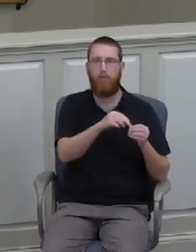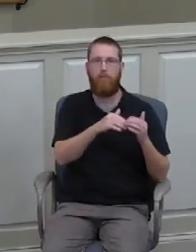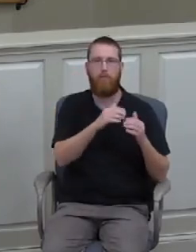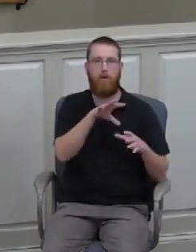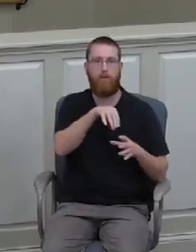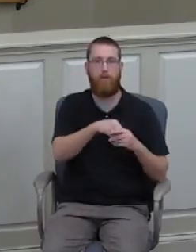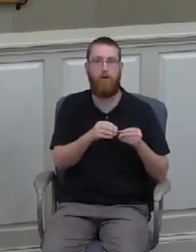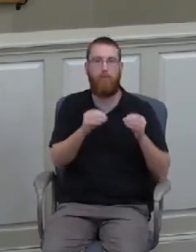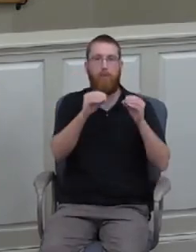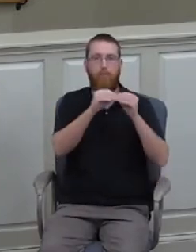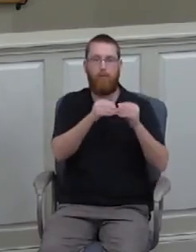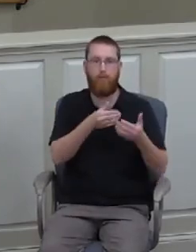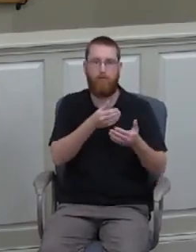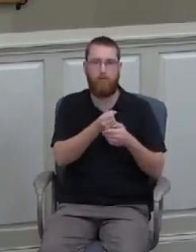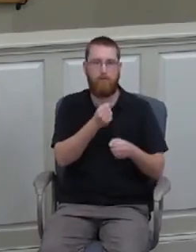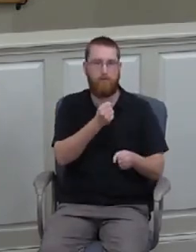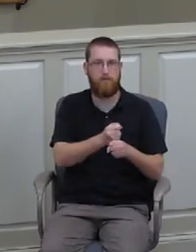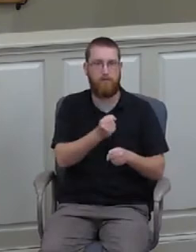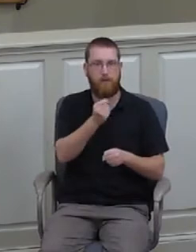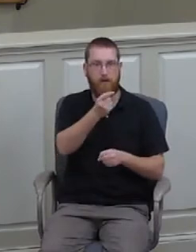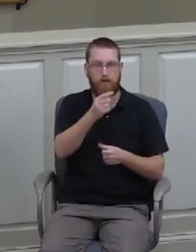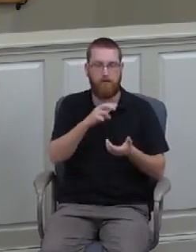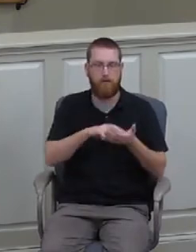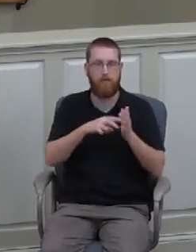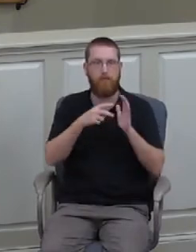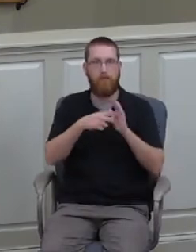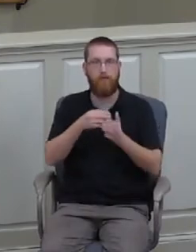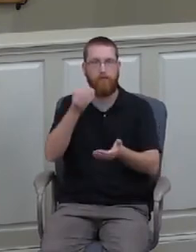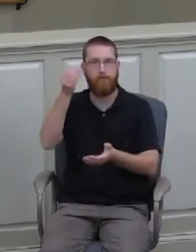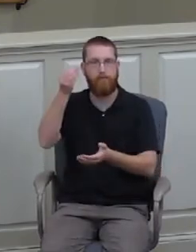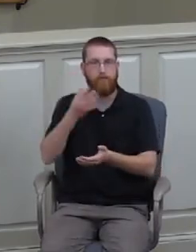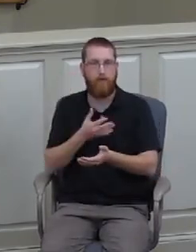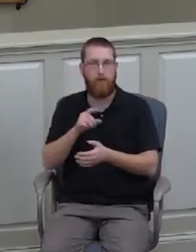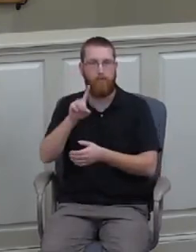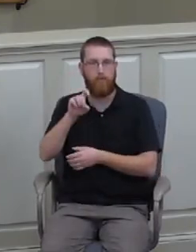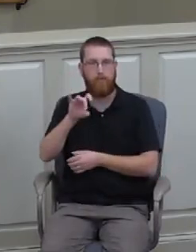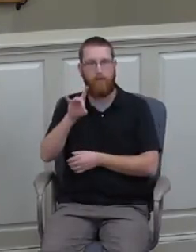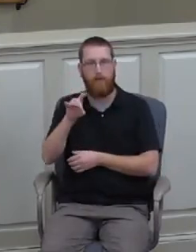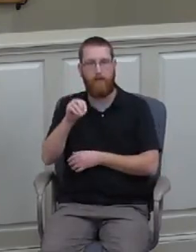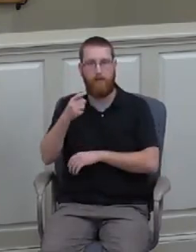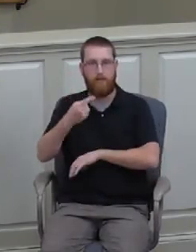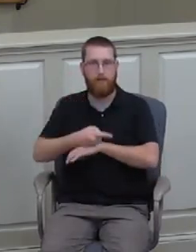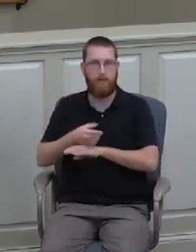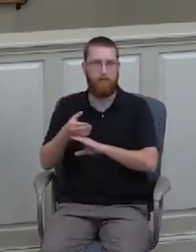year, notice could be provided under the document.